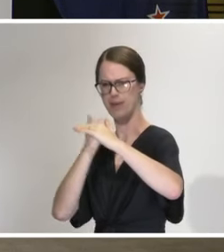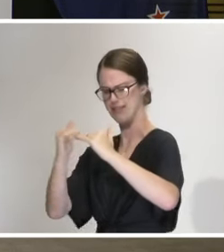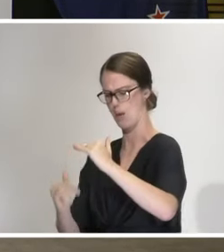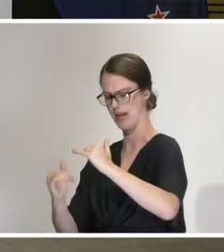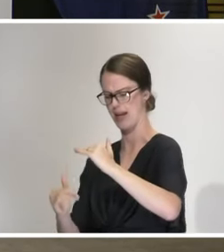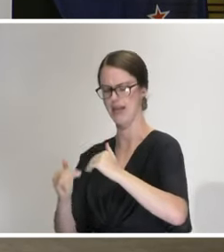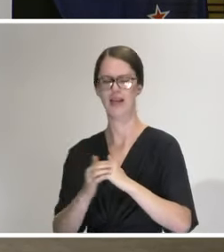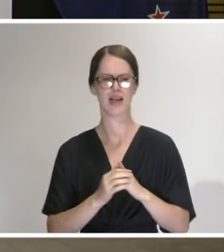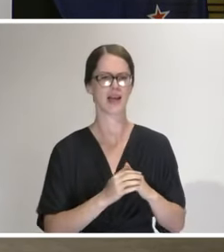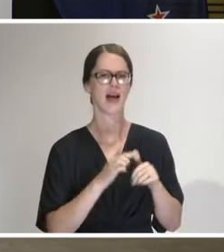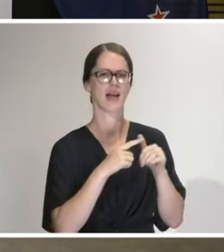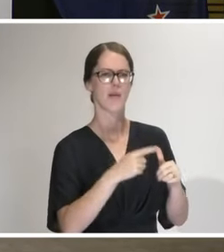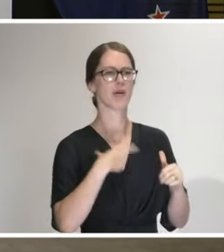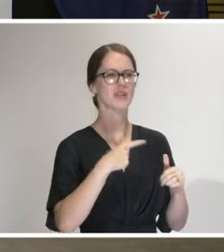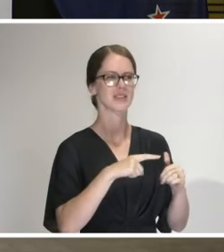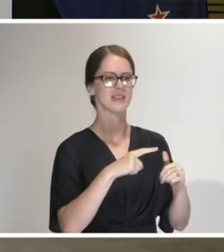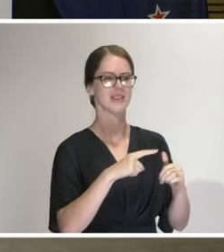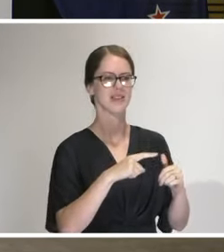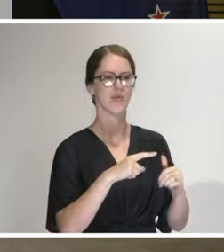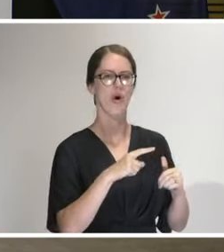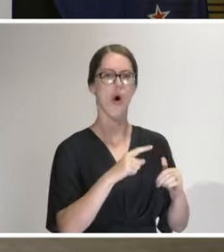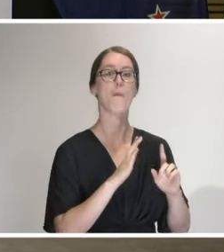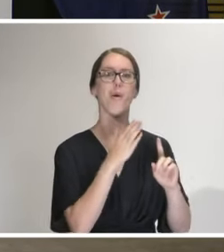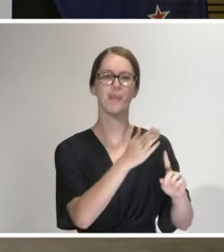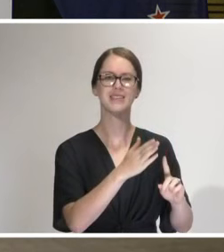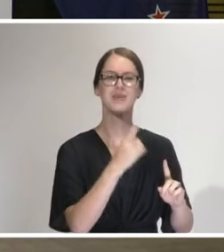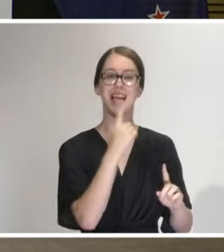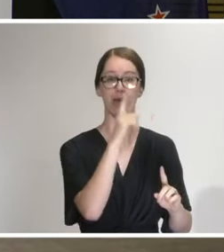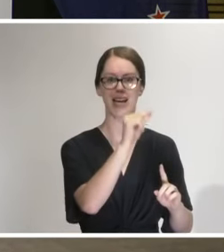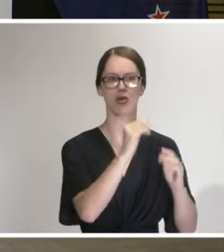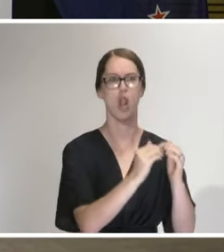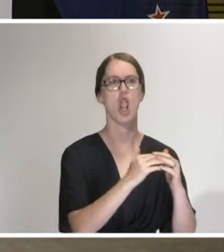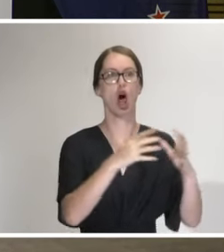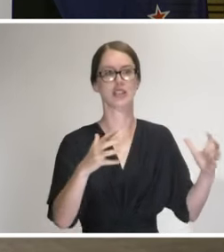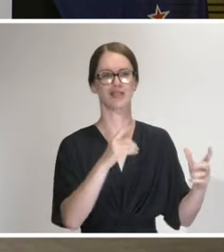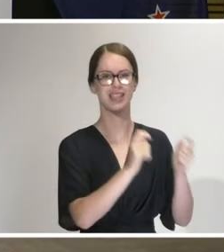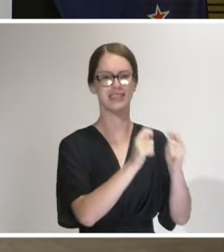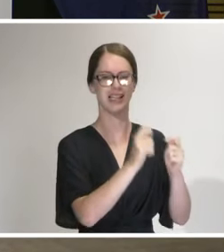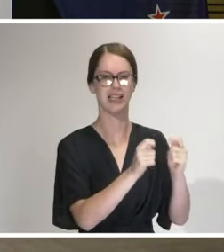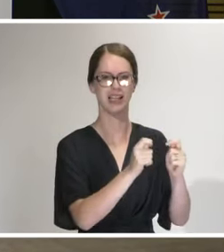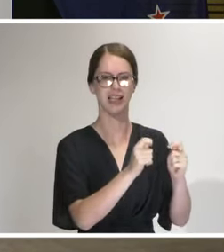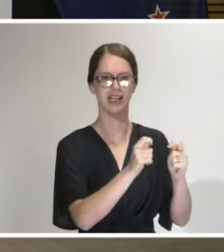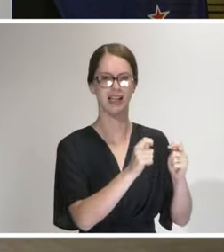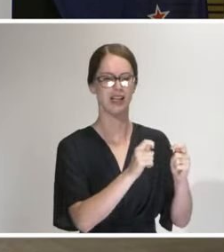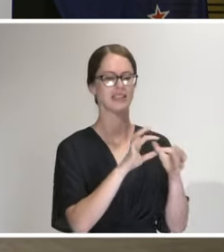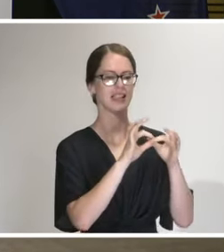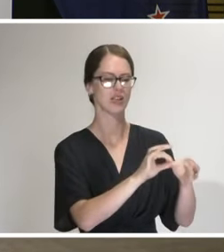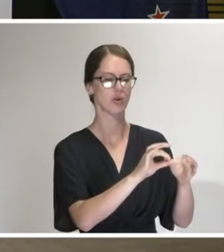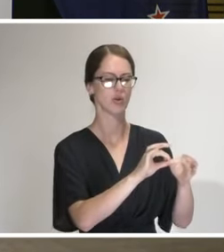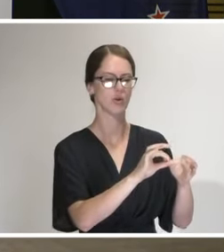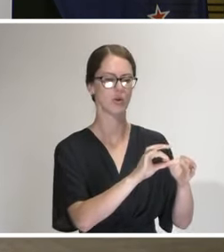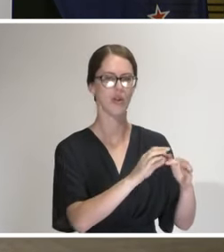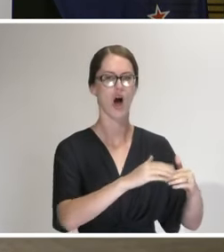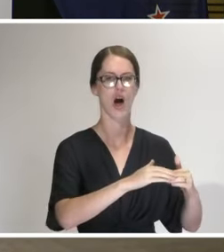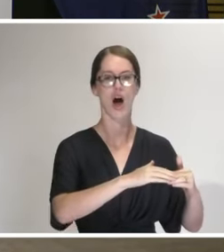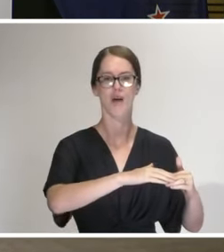capacity than we need to do testing at the moment, and that's very deliberate. So our capacity is very much amongst, on a per capita basis, the highest level in